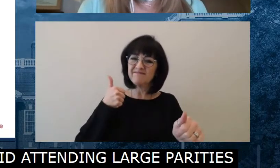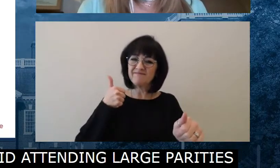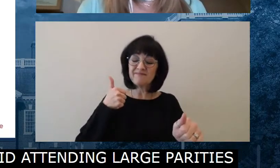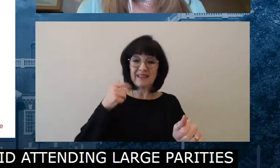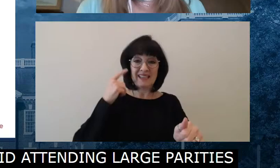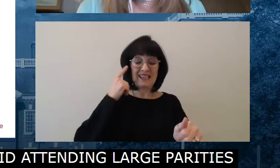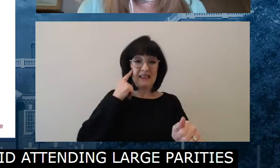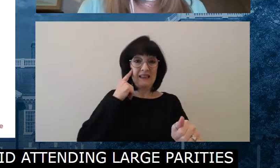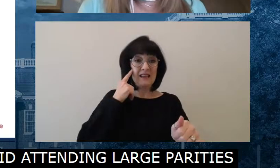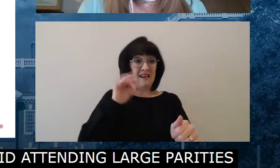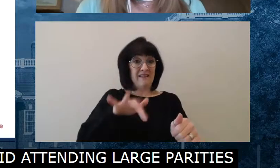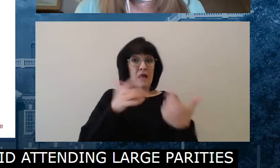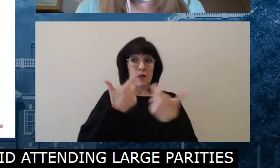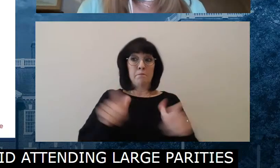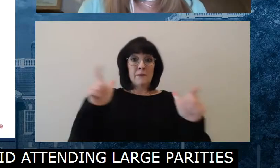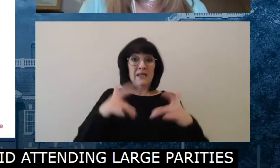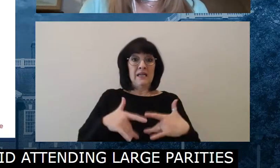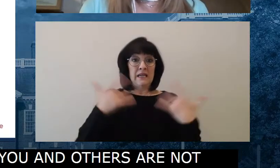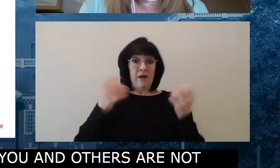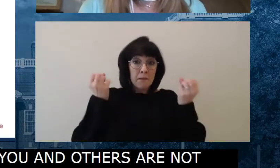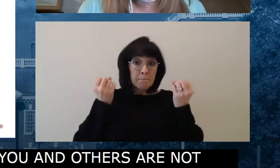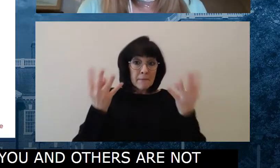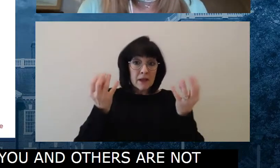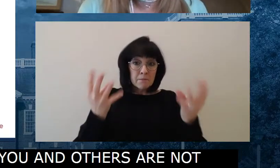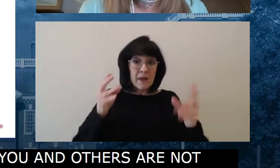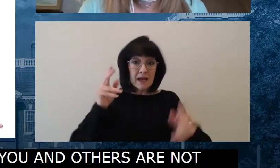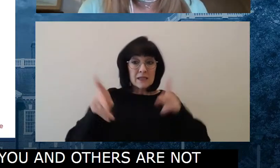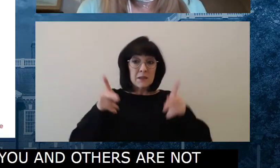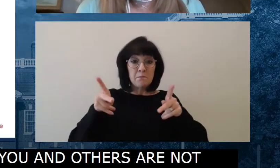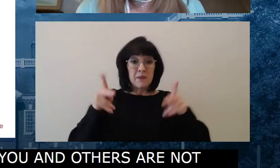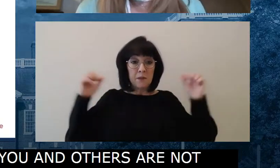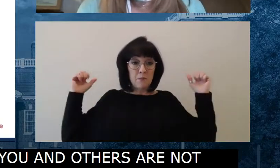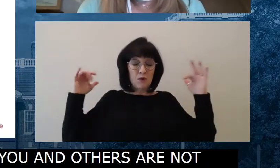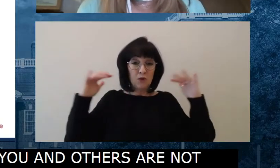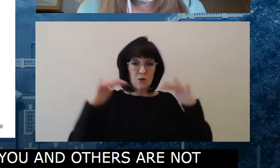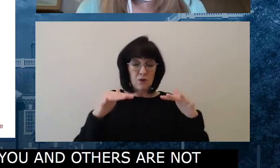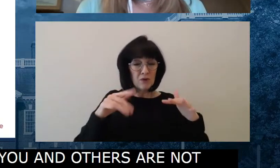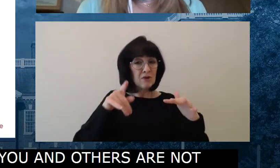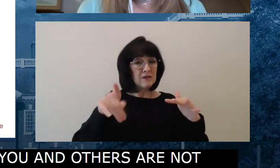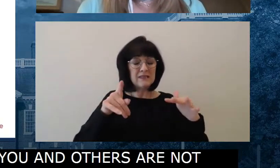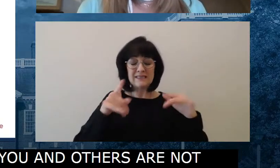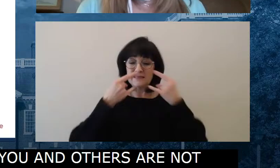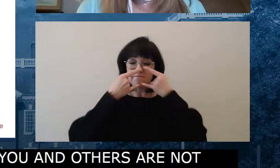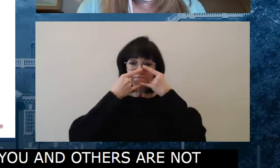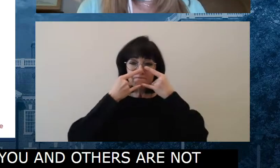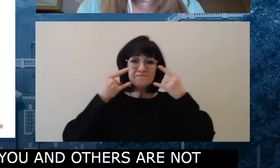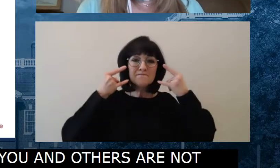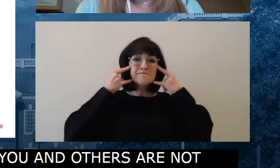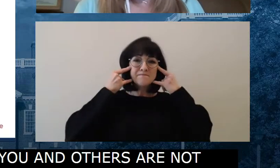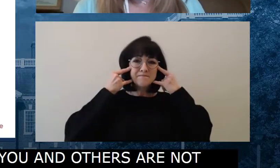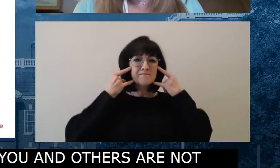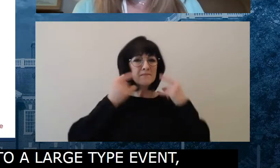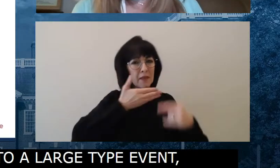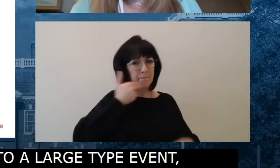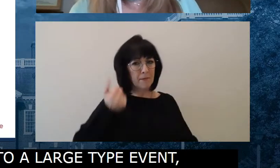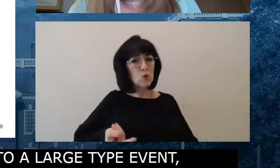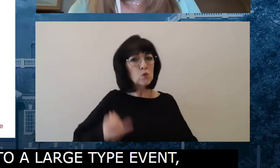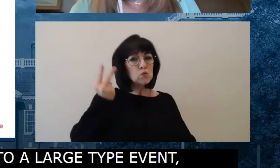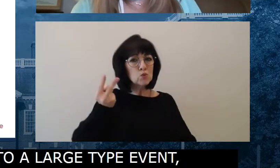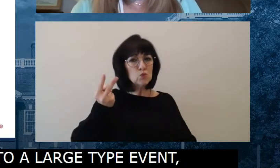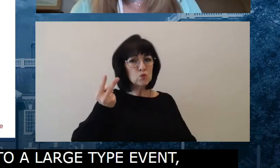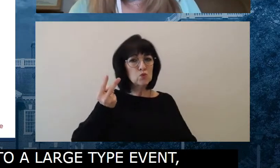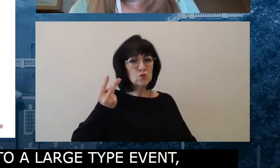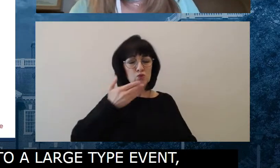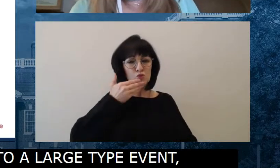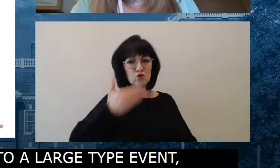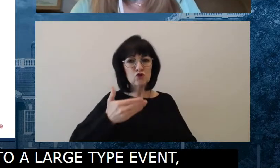you wear that mask that fits snugly around your mouth, or double mask. And if you are around people who